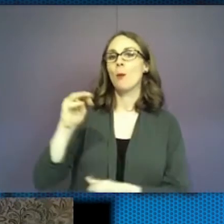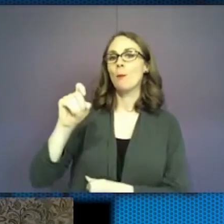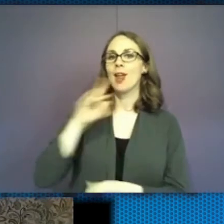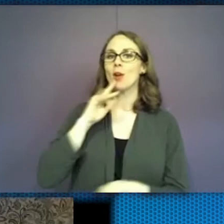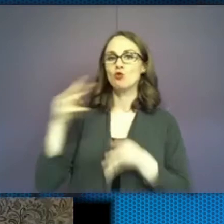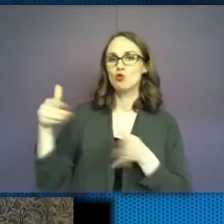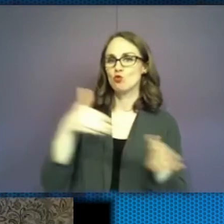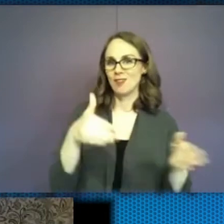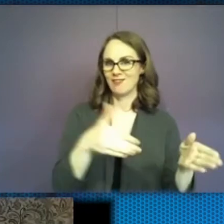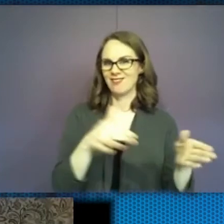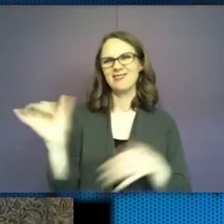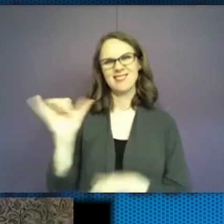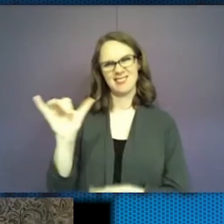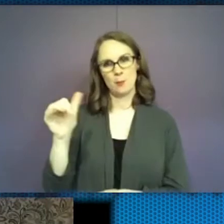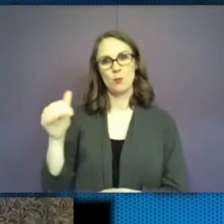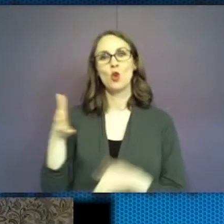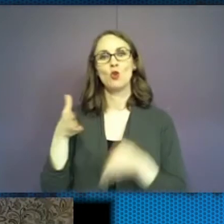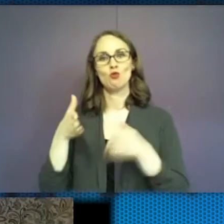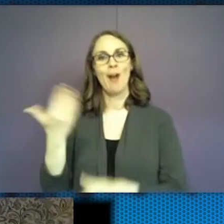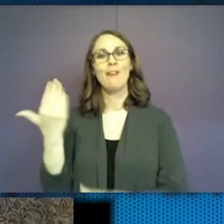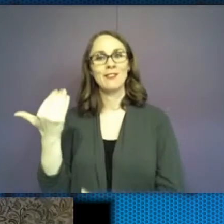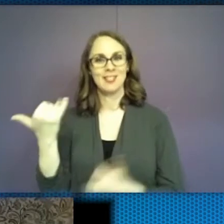to what Route 15 is today.